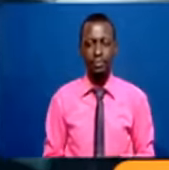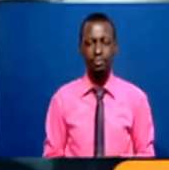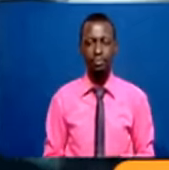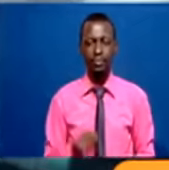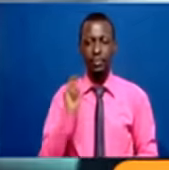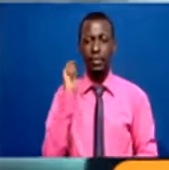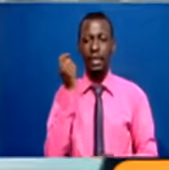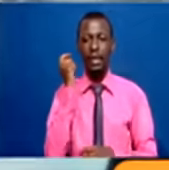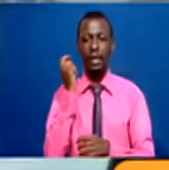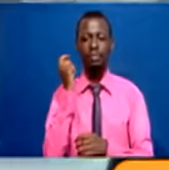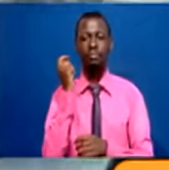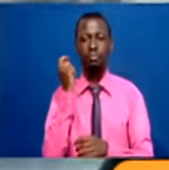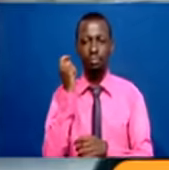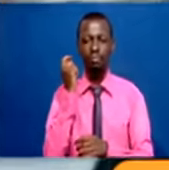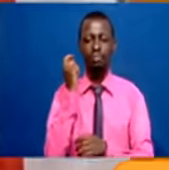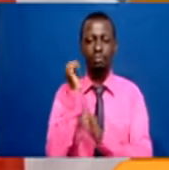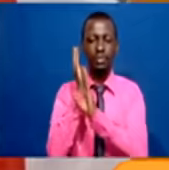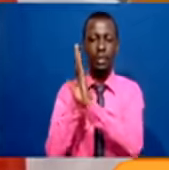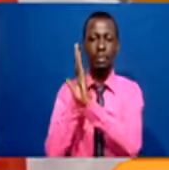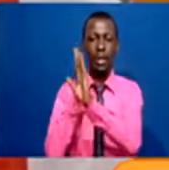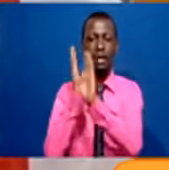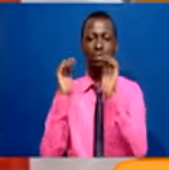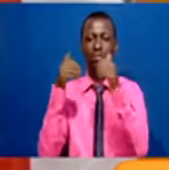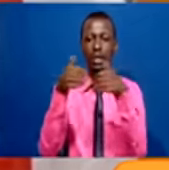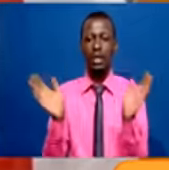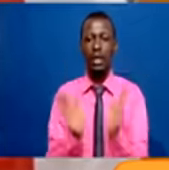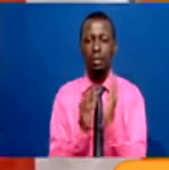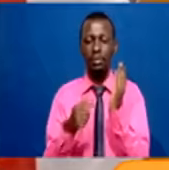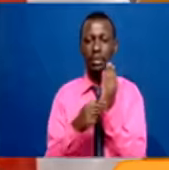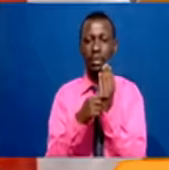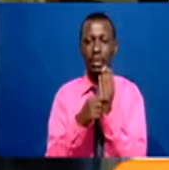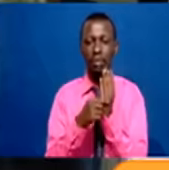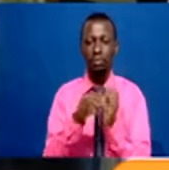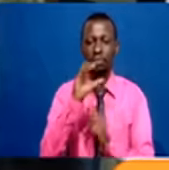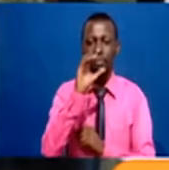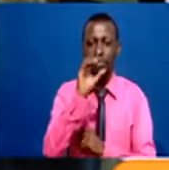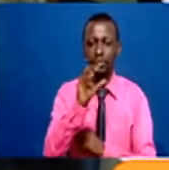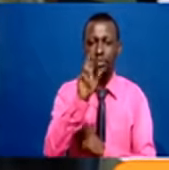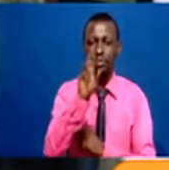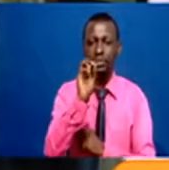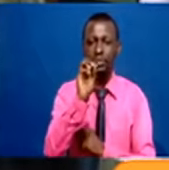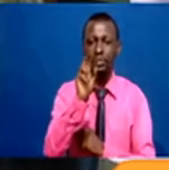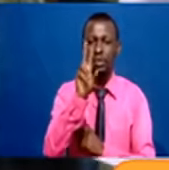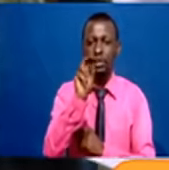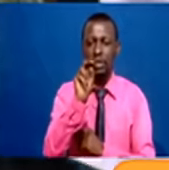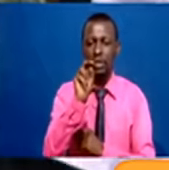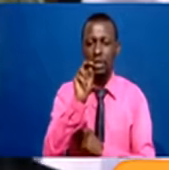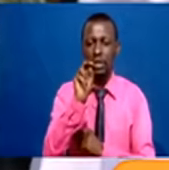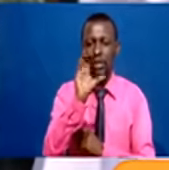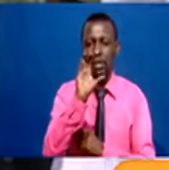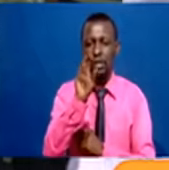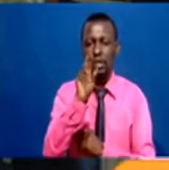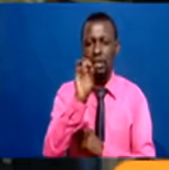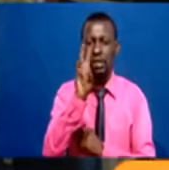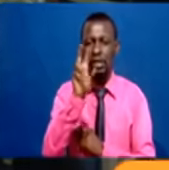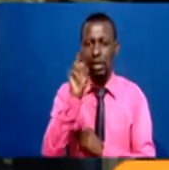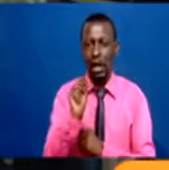Kenyan-based Crown Bus Services booking offices in Nairobi remained shut until midday.